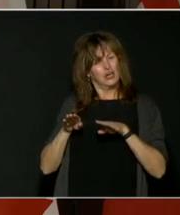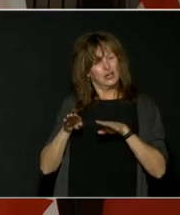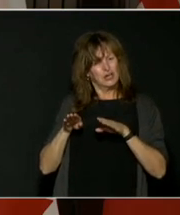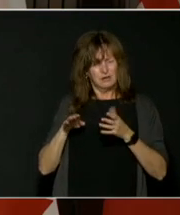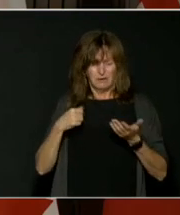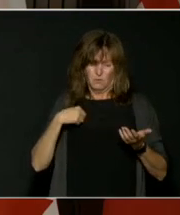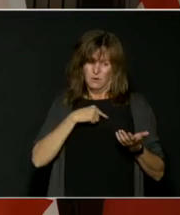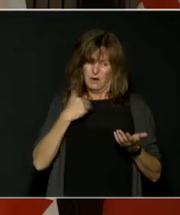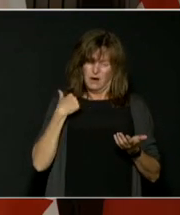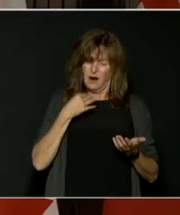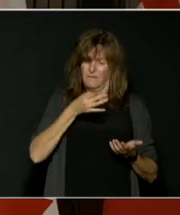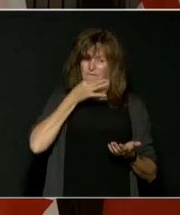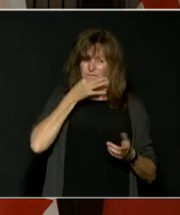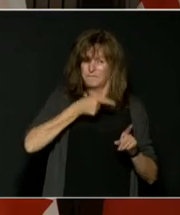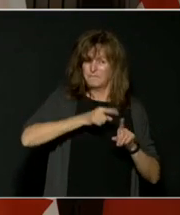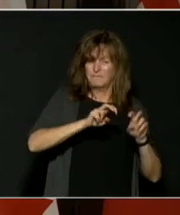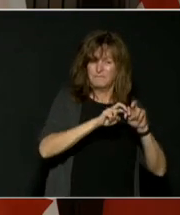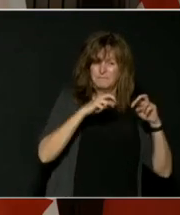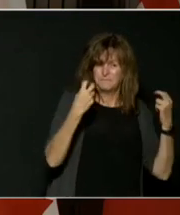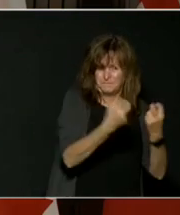has representation from